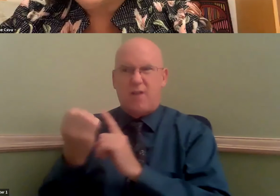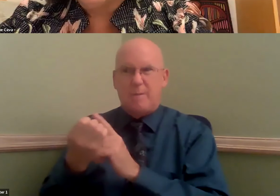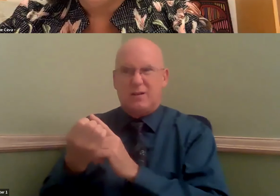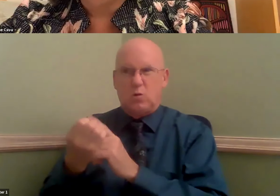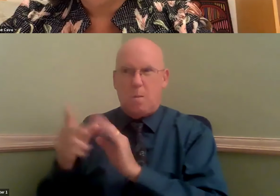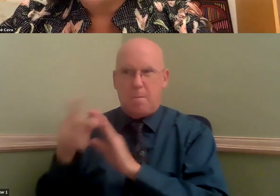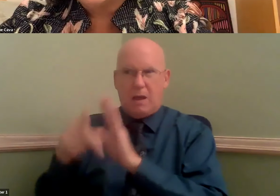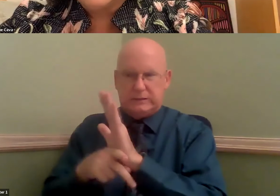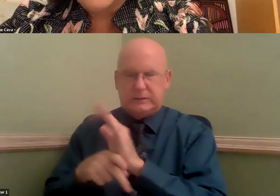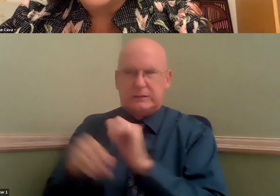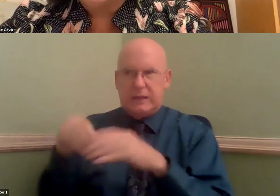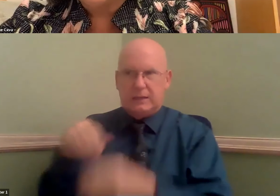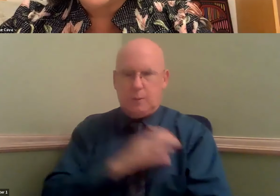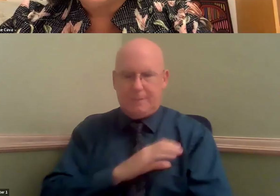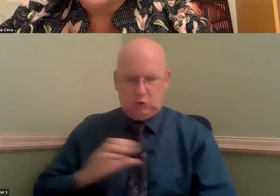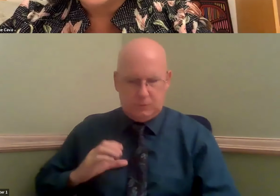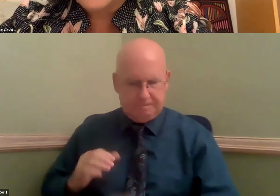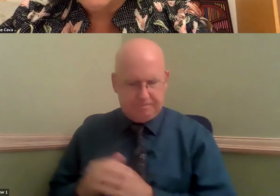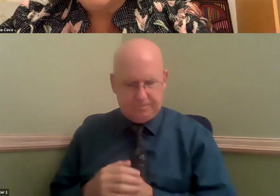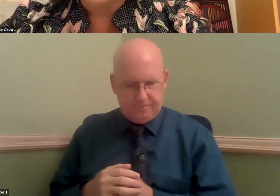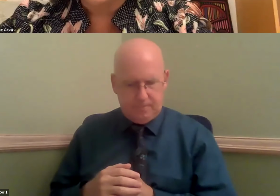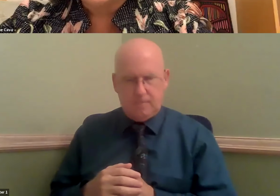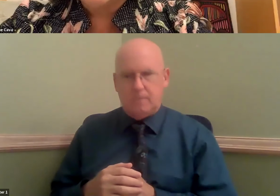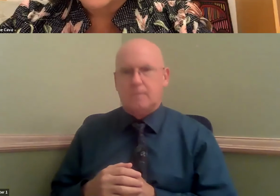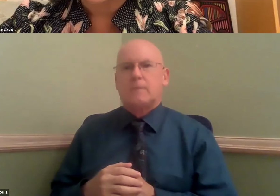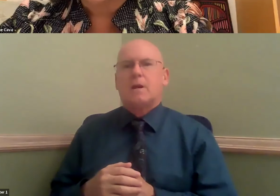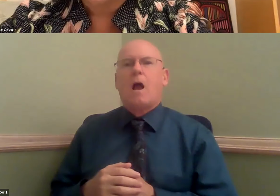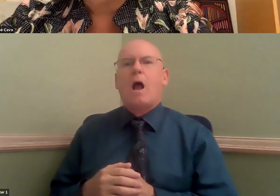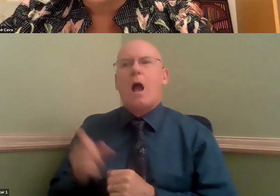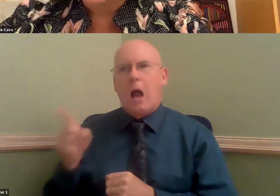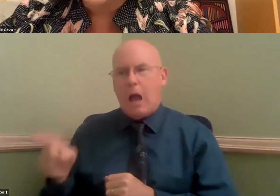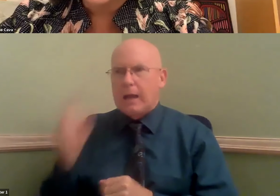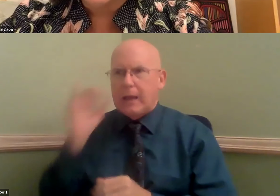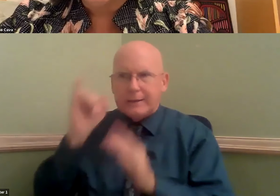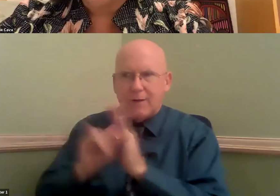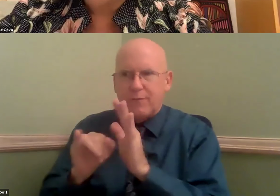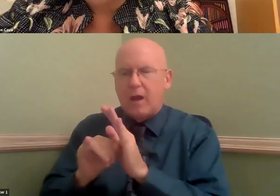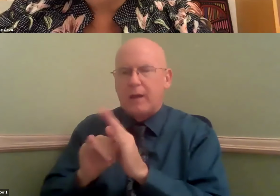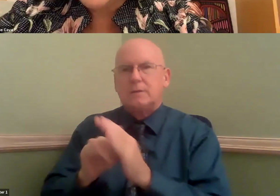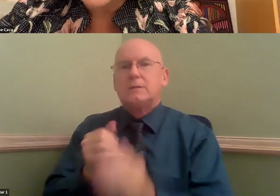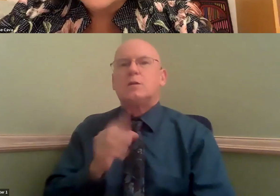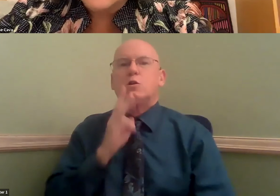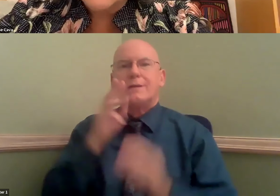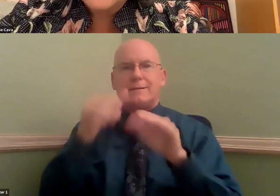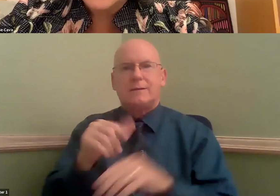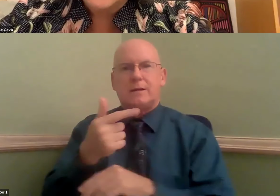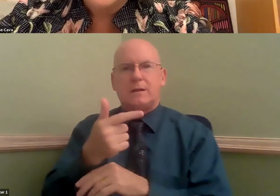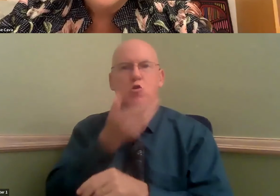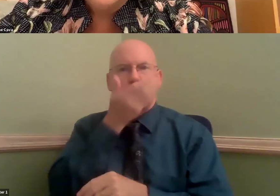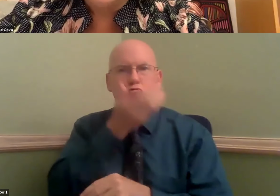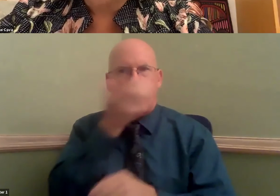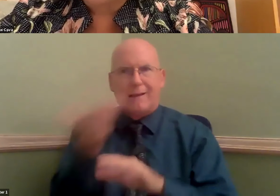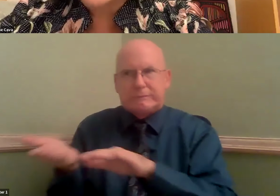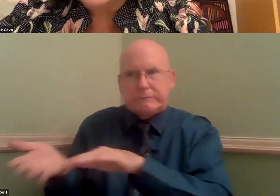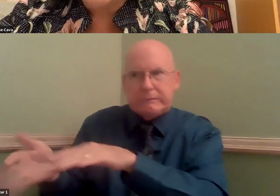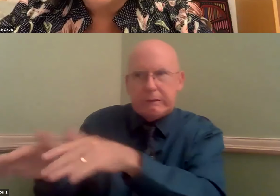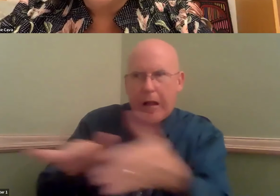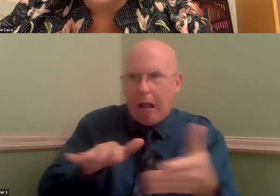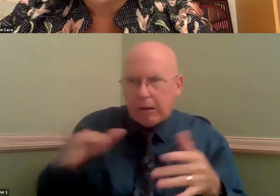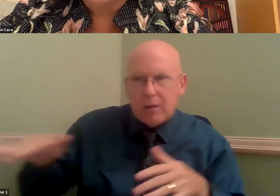I identified the die-off of the seagrass 3 years ago, brought it to the Commission,